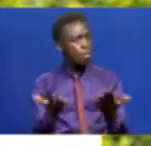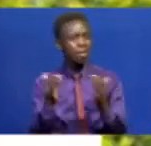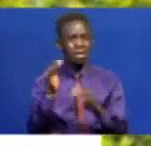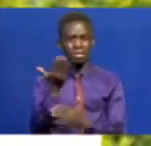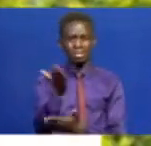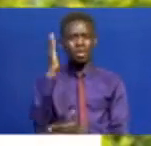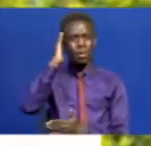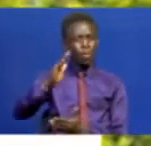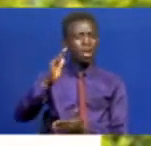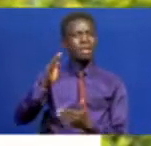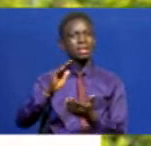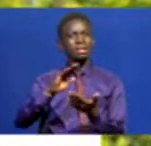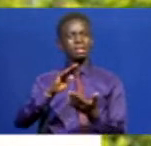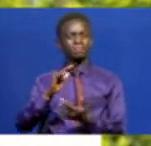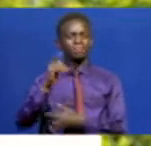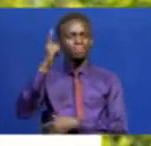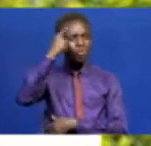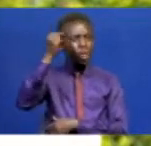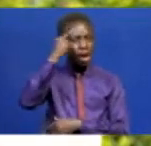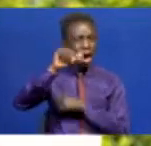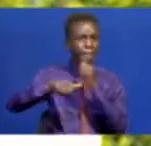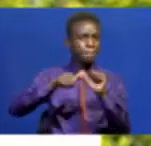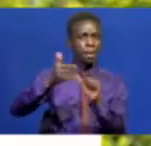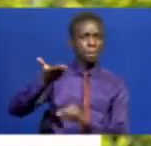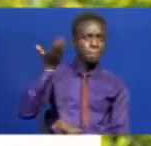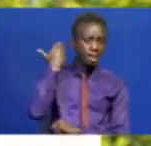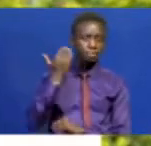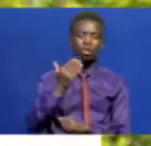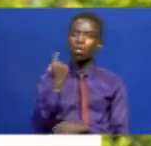nostalgic relics of the past? Only time